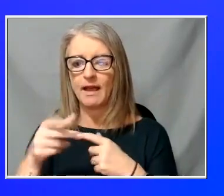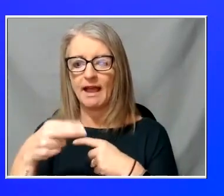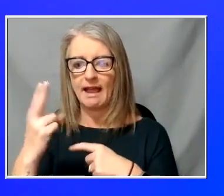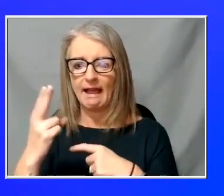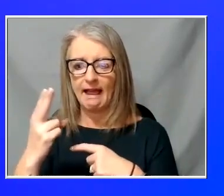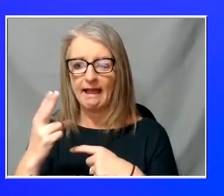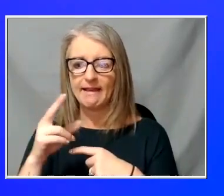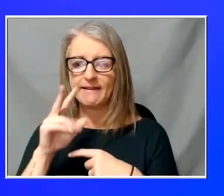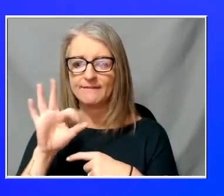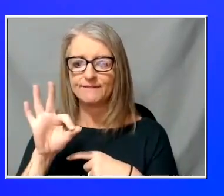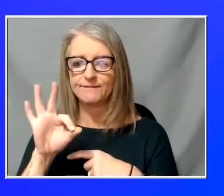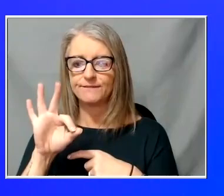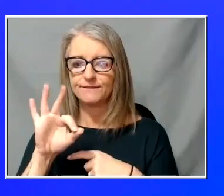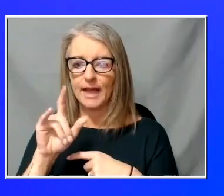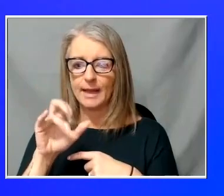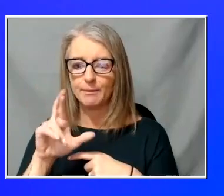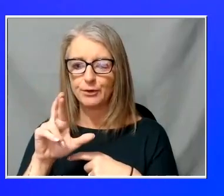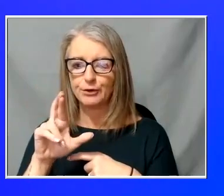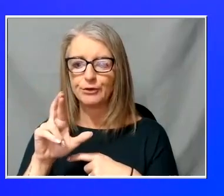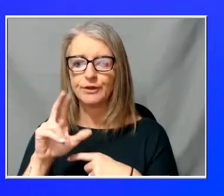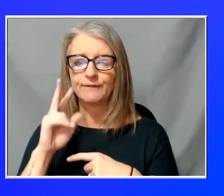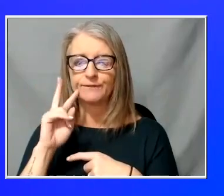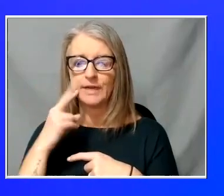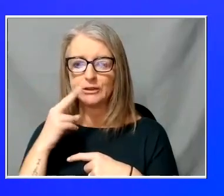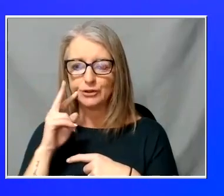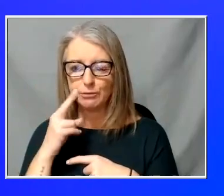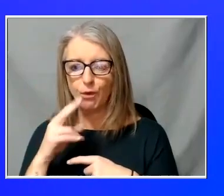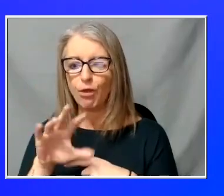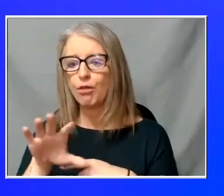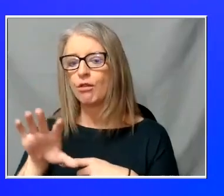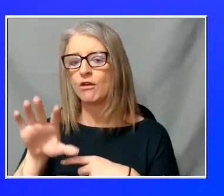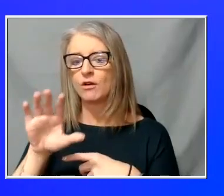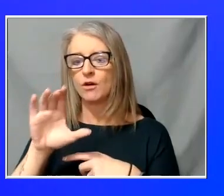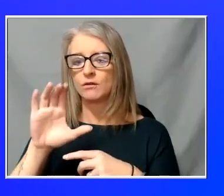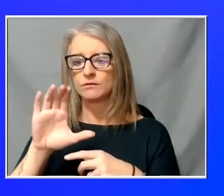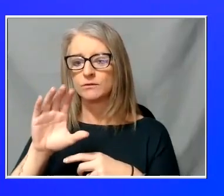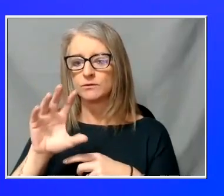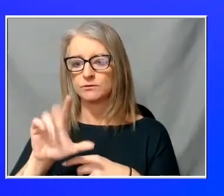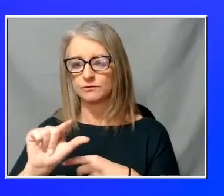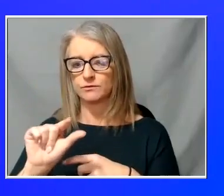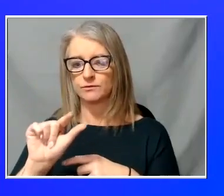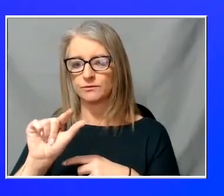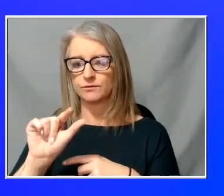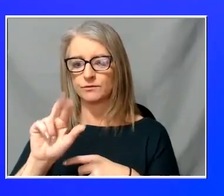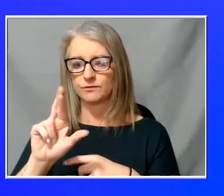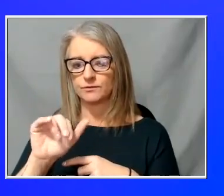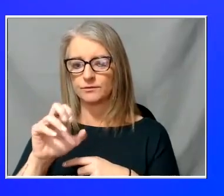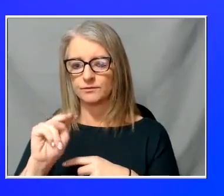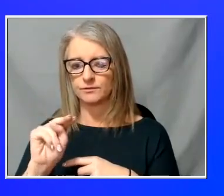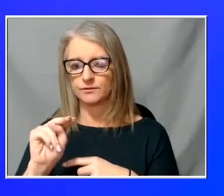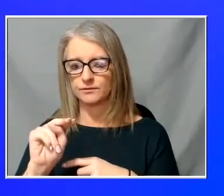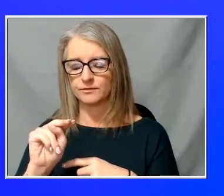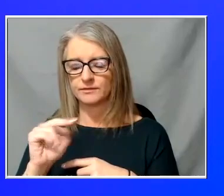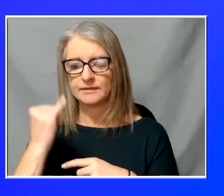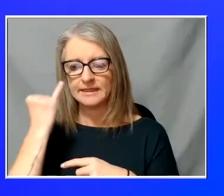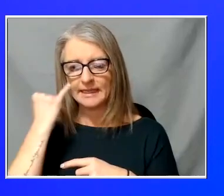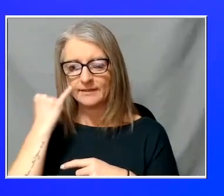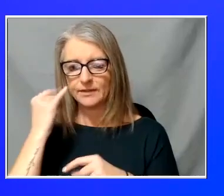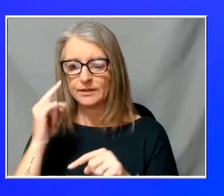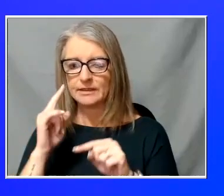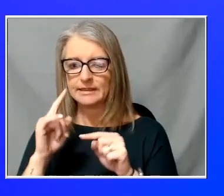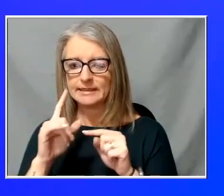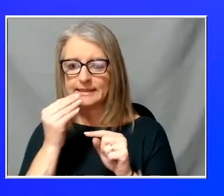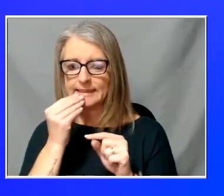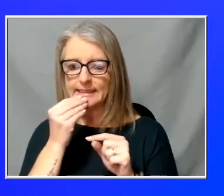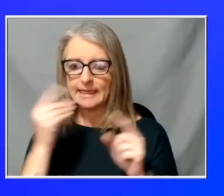vegetable, right? Whole grains. And if you cannot make your carb complex or eating complex carb that